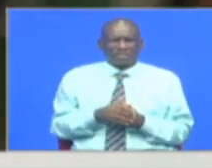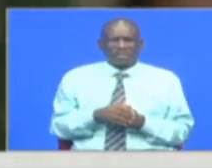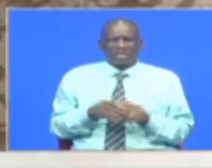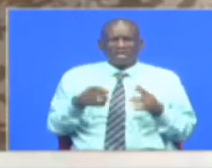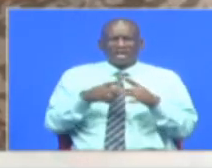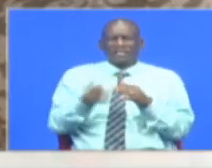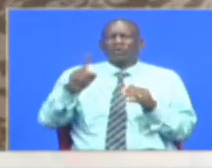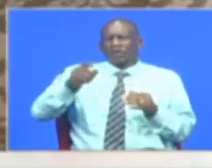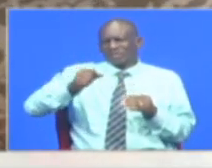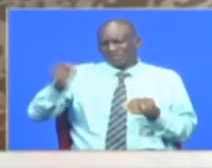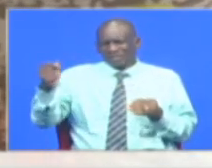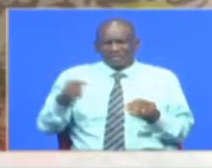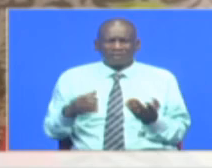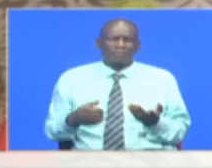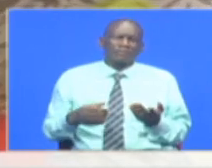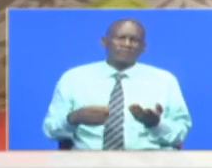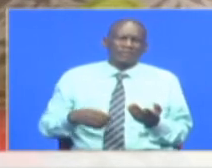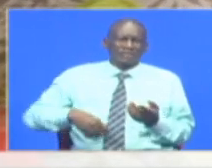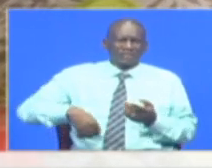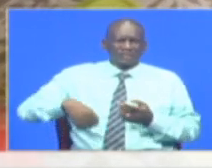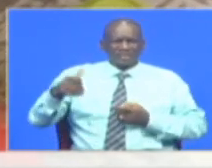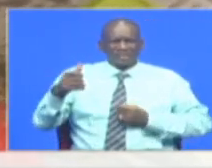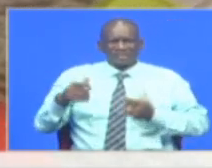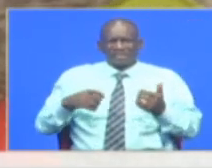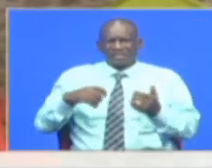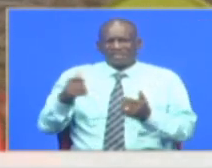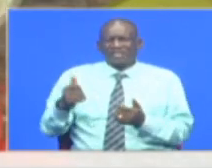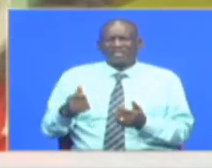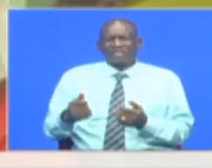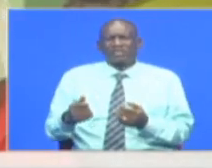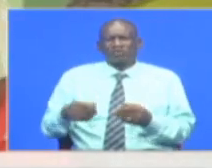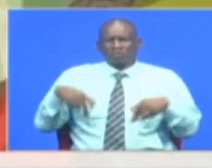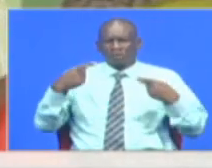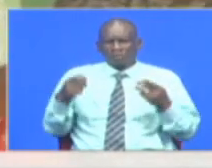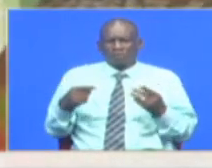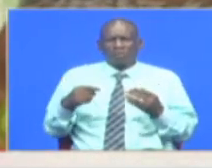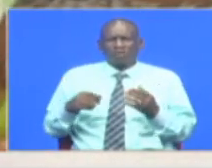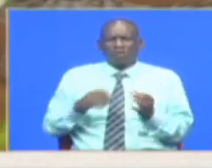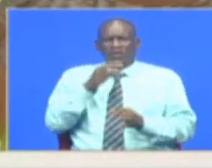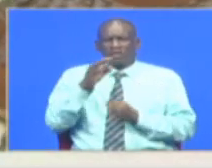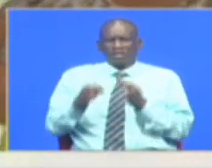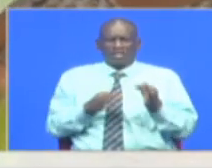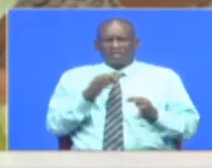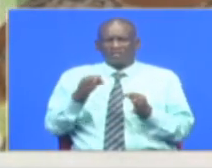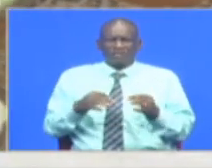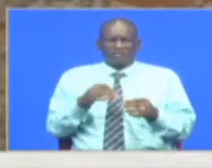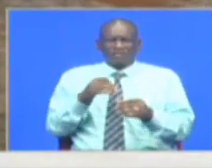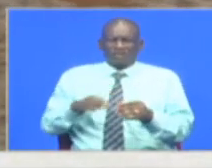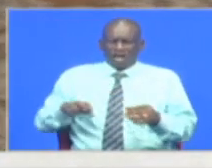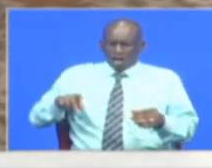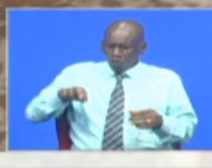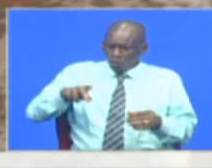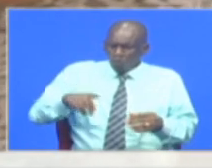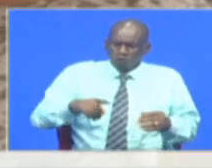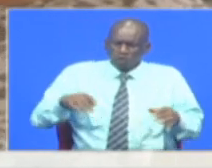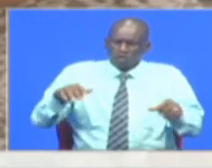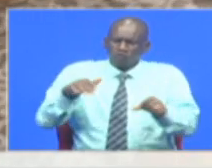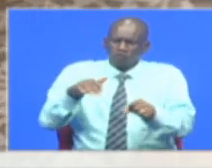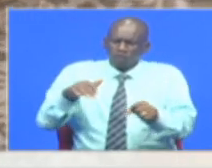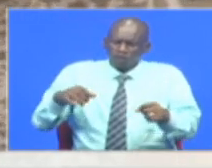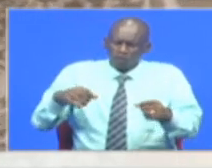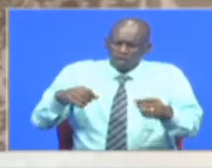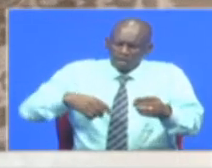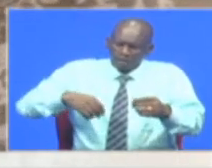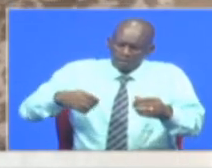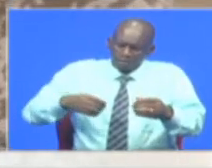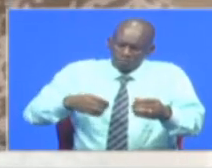side, taking one aisle at a time. Mm-hmm. And if I walk through the whole place and I haven't sold, next I walk